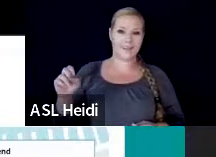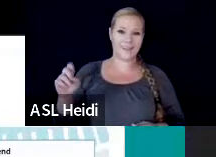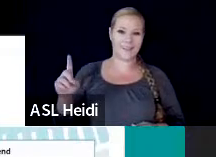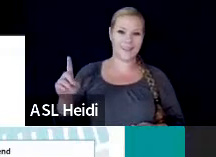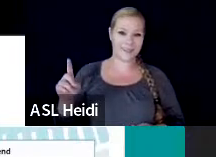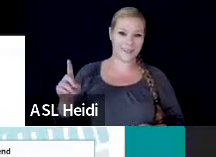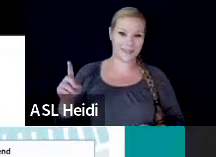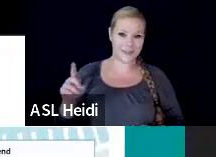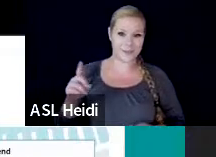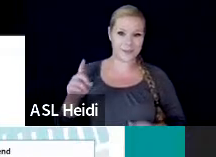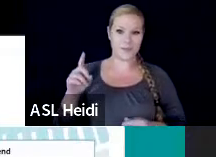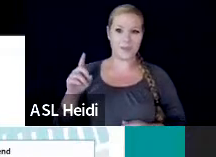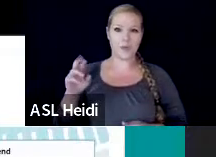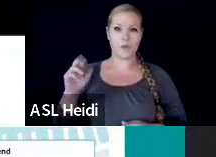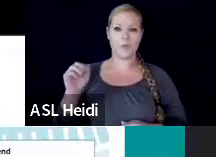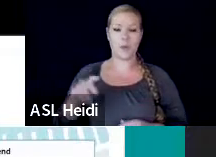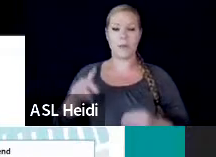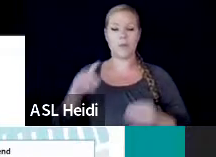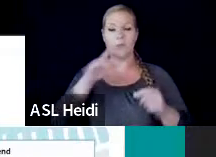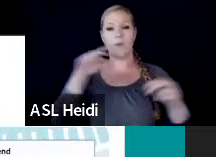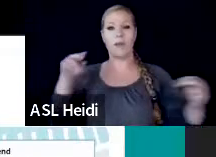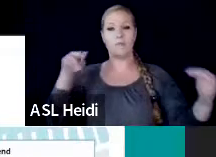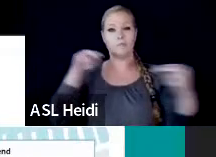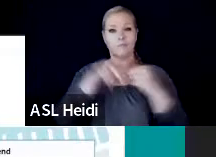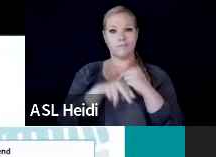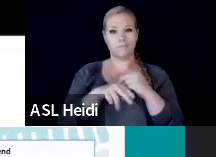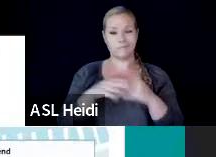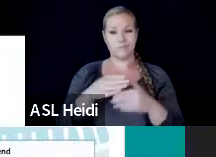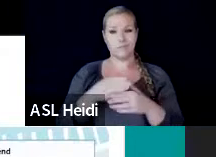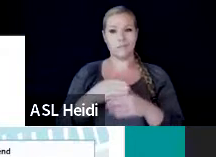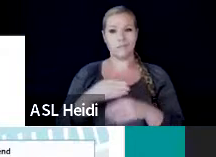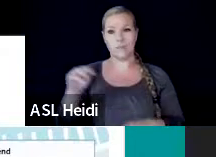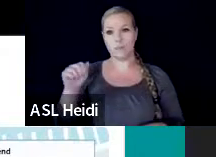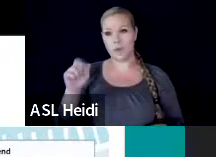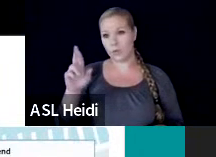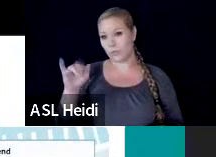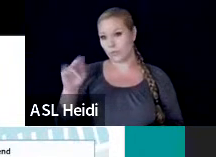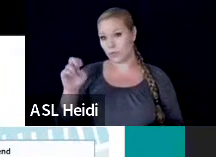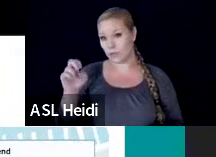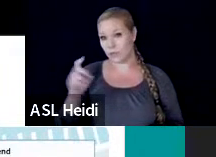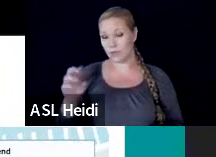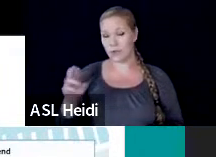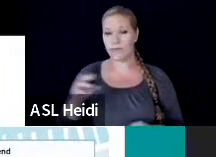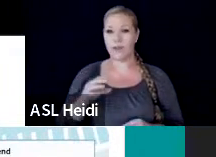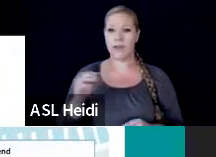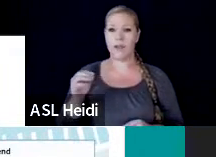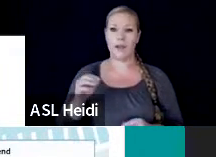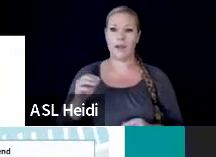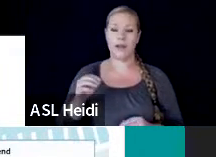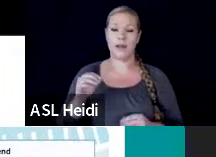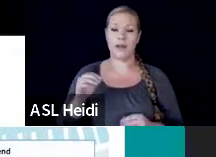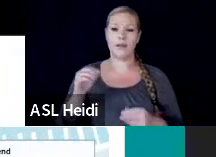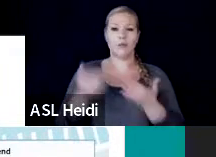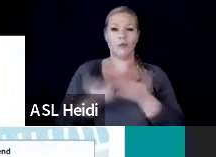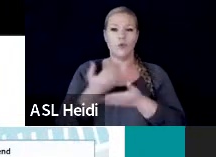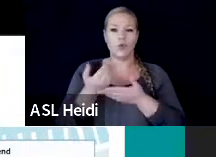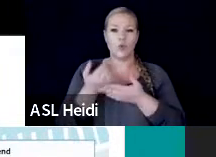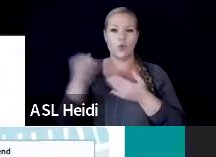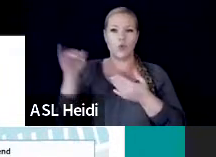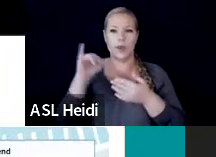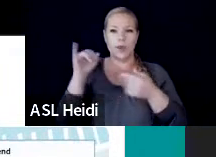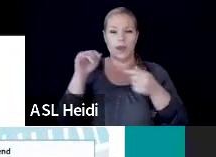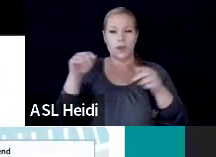between both Marine Drive and this new interchange ramp. Currently, Marine Drive ties directly